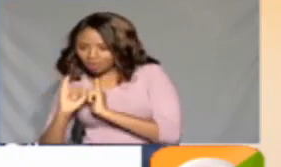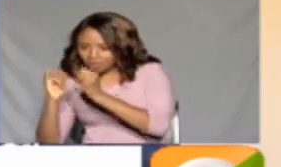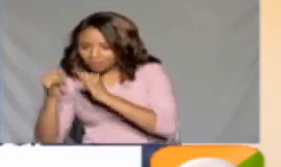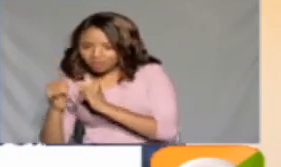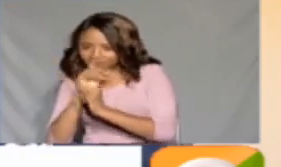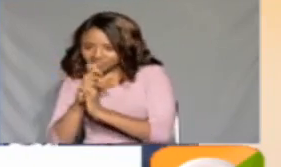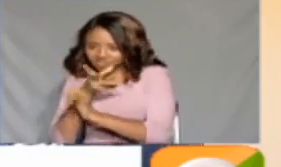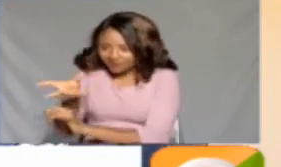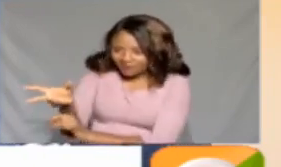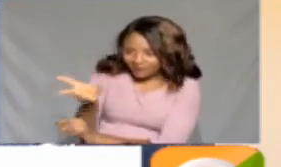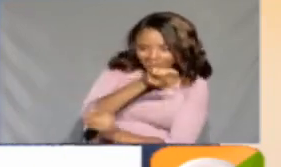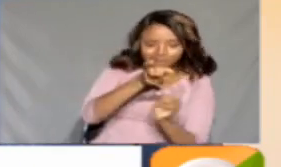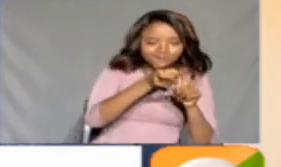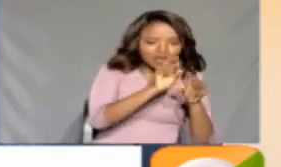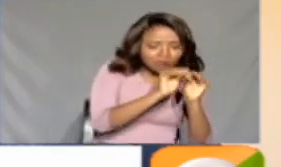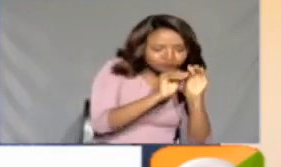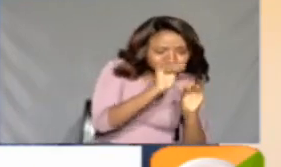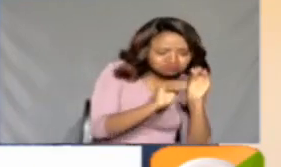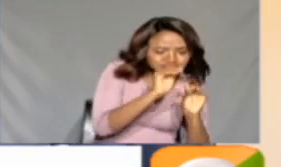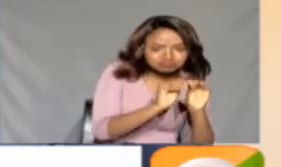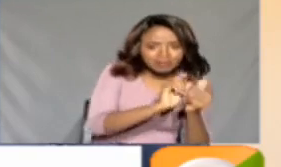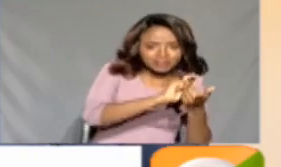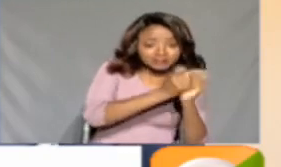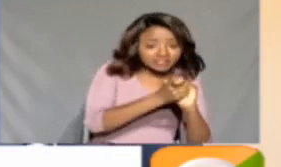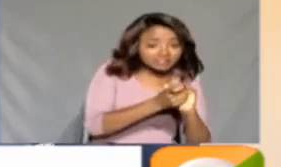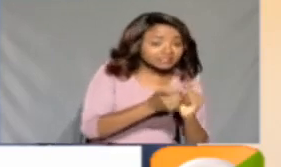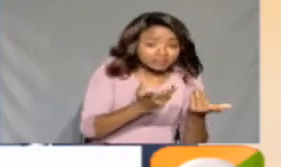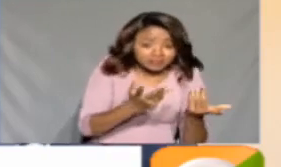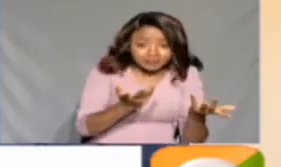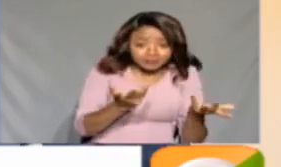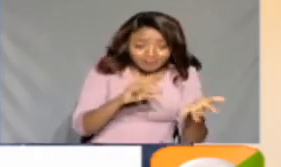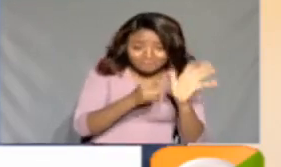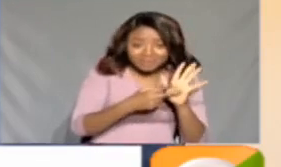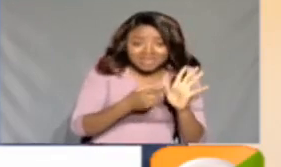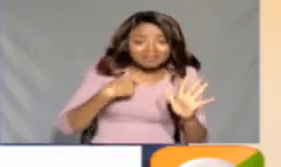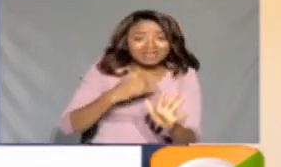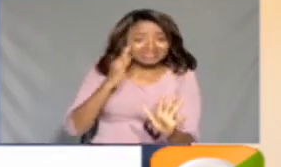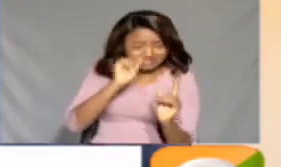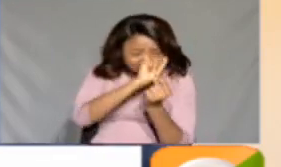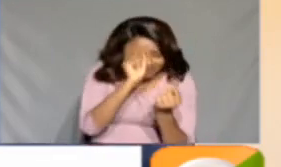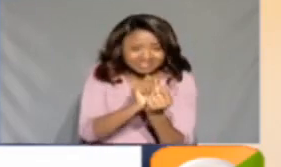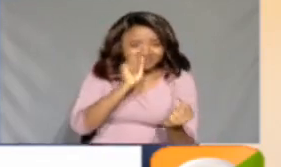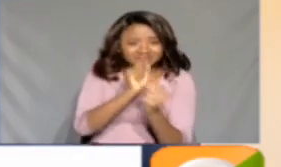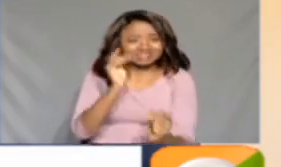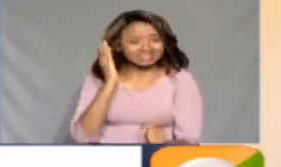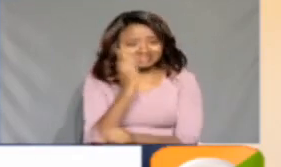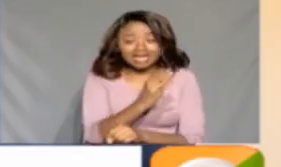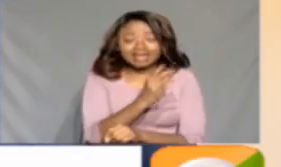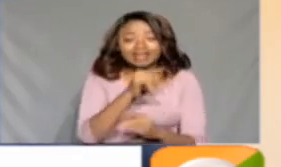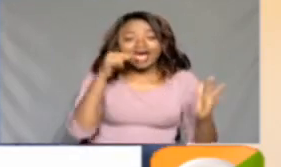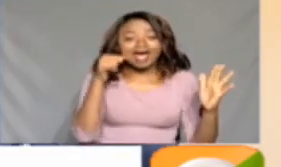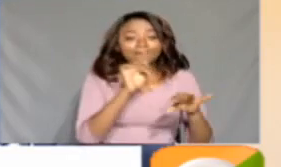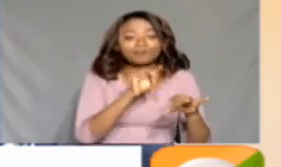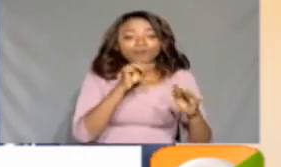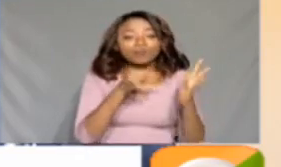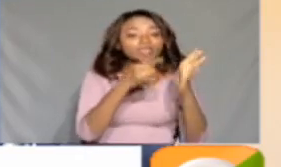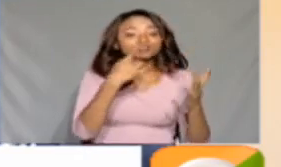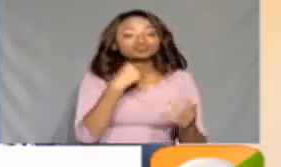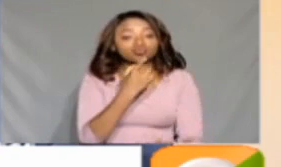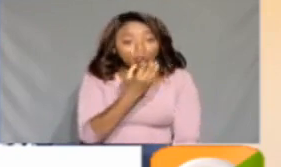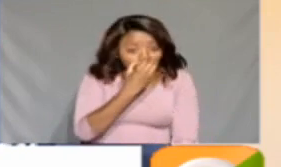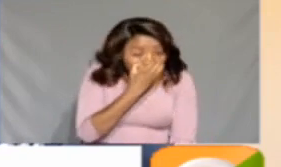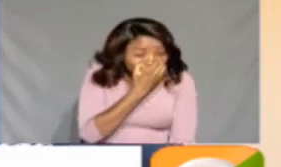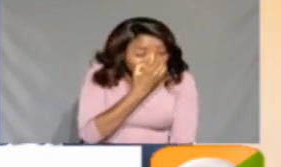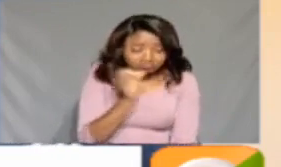could have been about the deputy president, but it is not that I said specific things about the deputy president. And in this particular